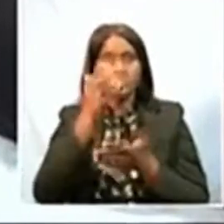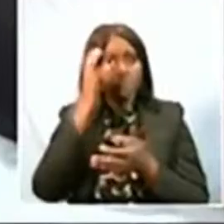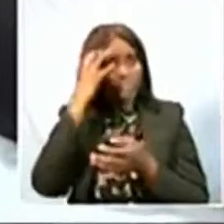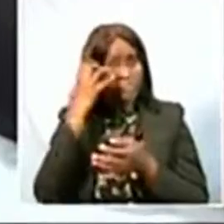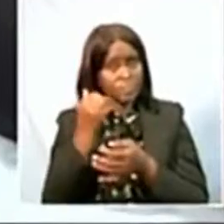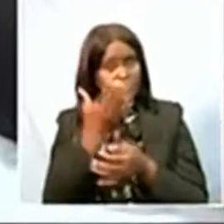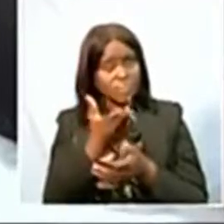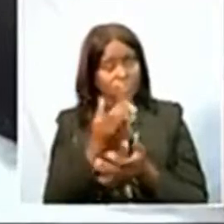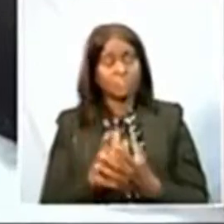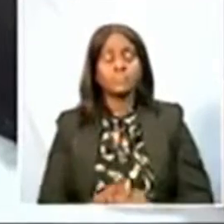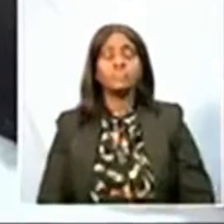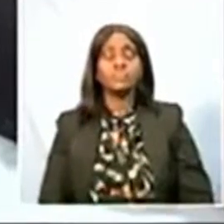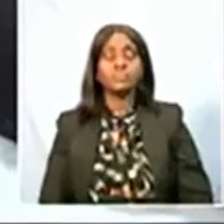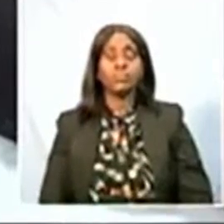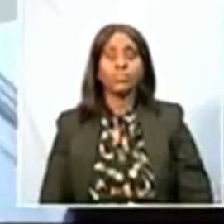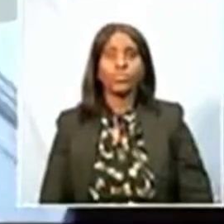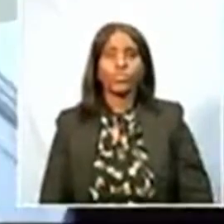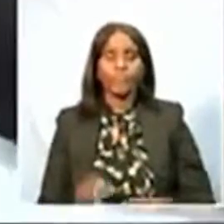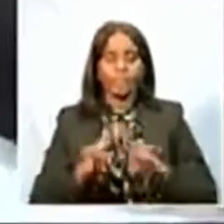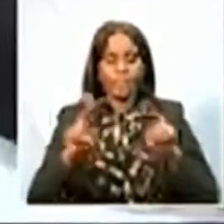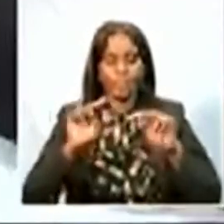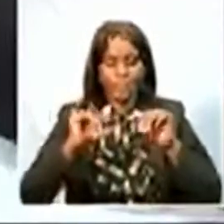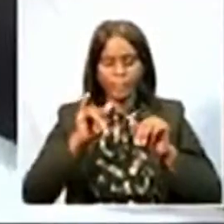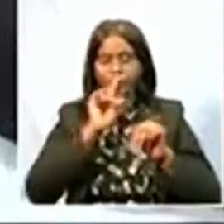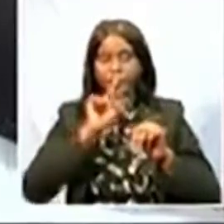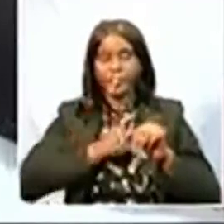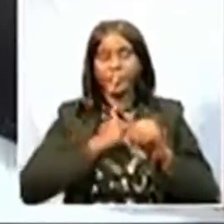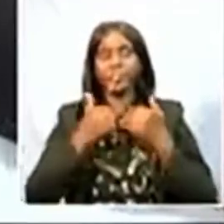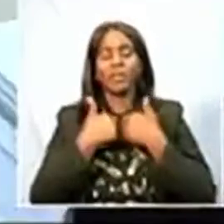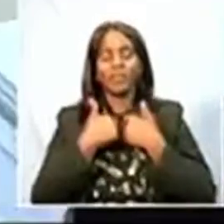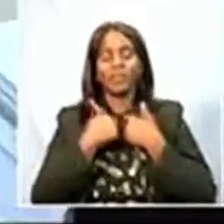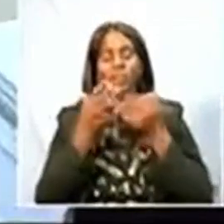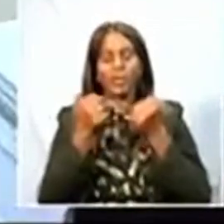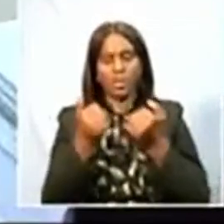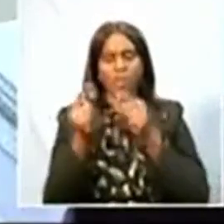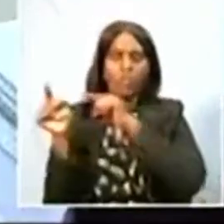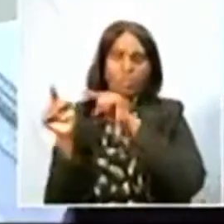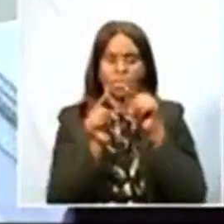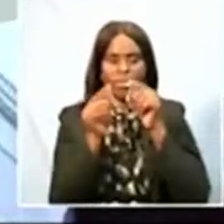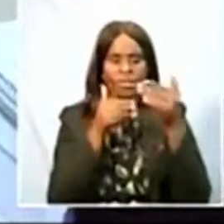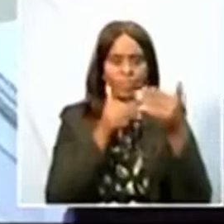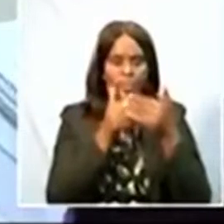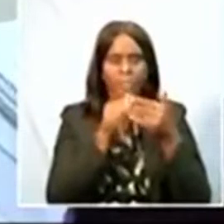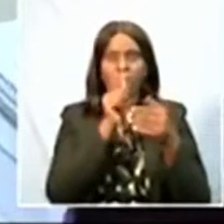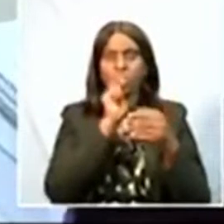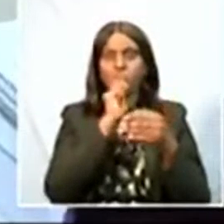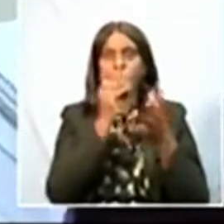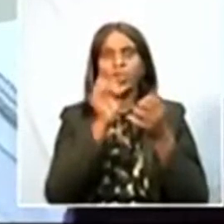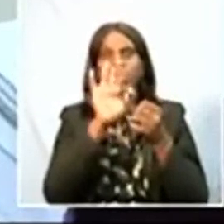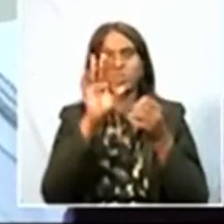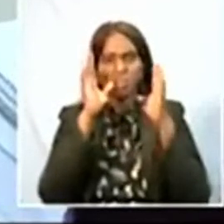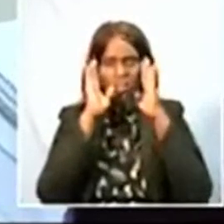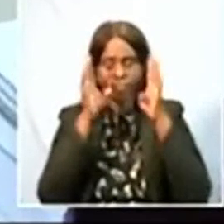here? Chair, yes, we have. I want him to come near the mic. I want his attention.